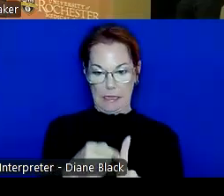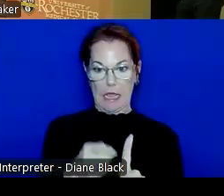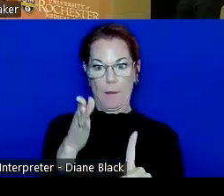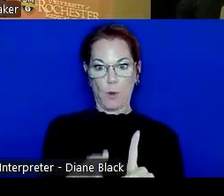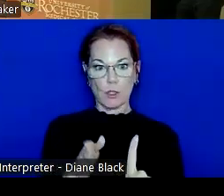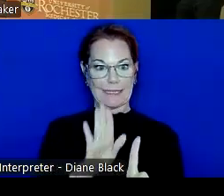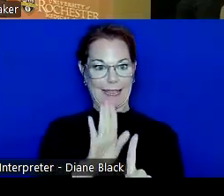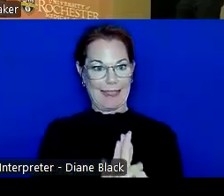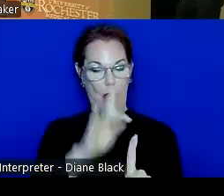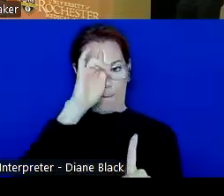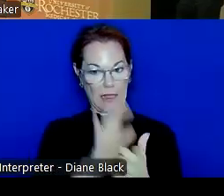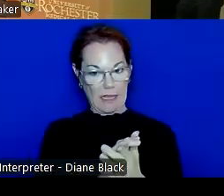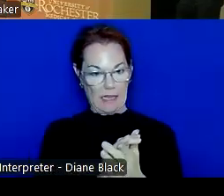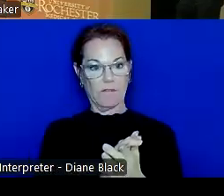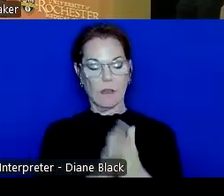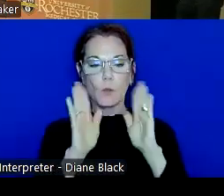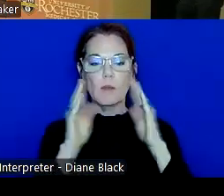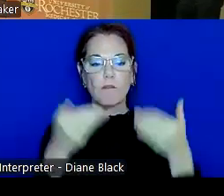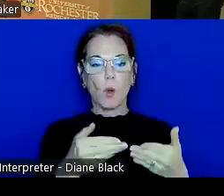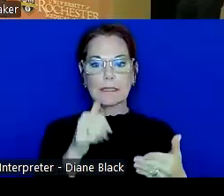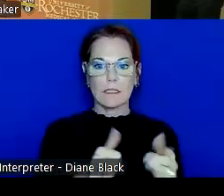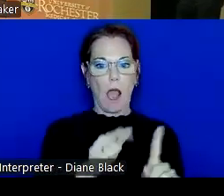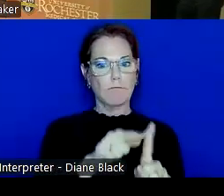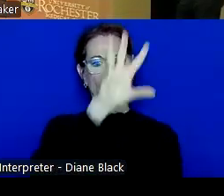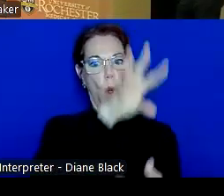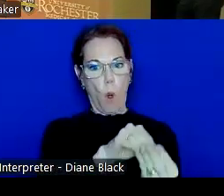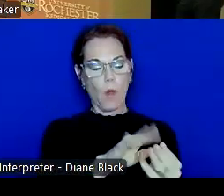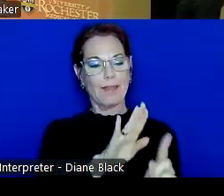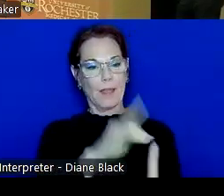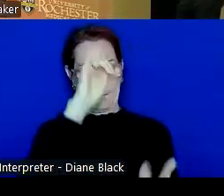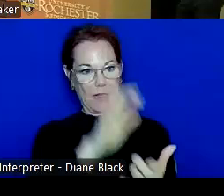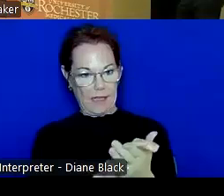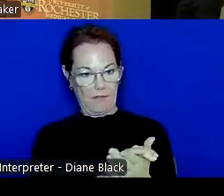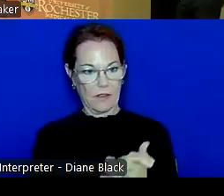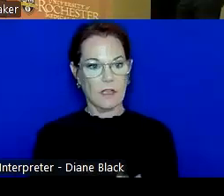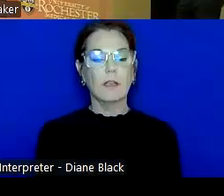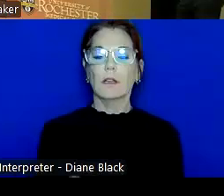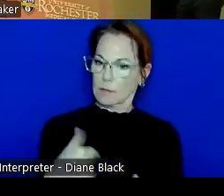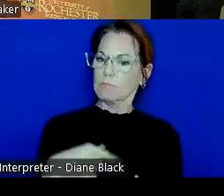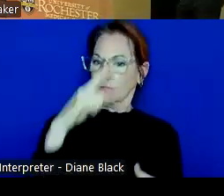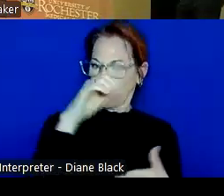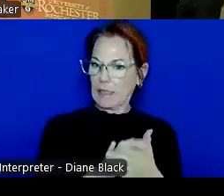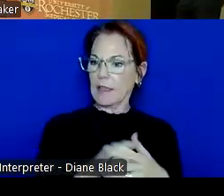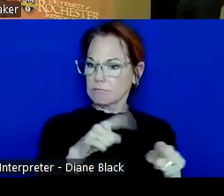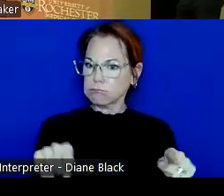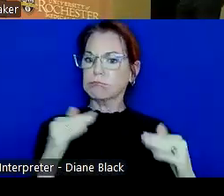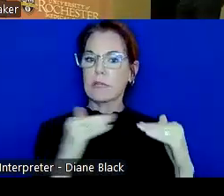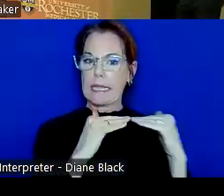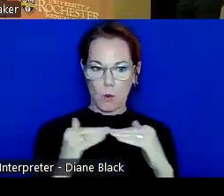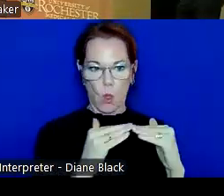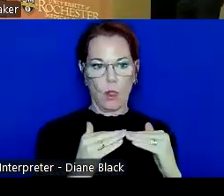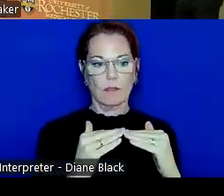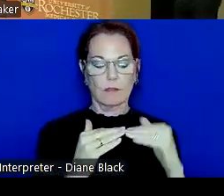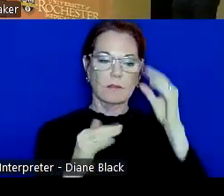versus the person as a whole. Believing and acting as if racial groups are equals and actively resisting racism.